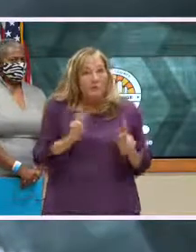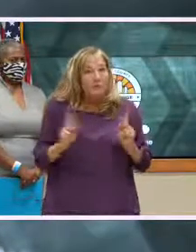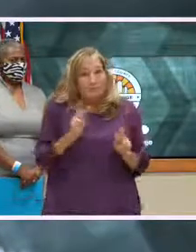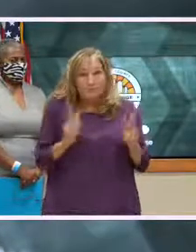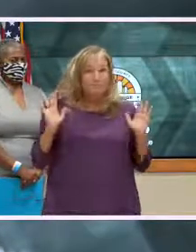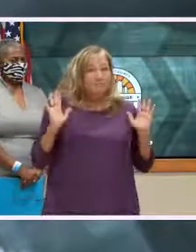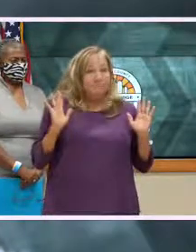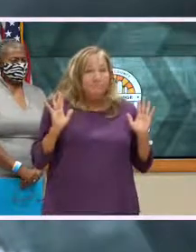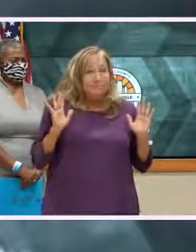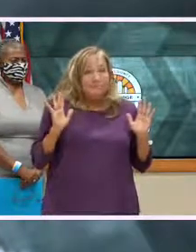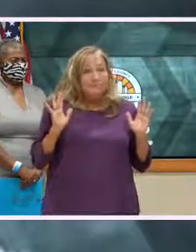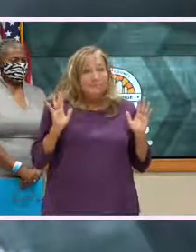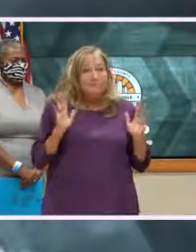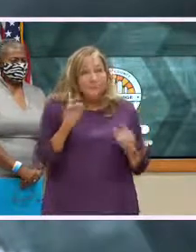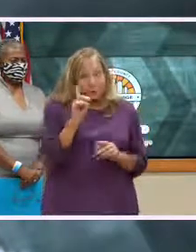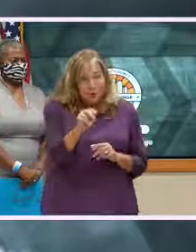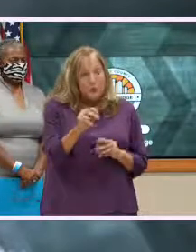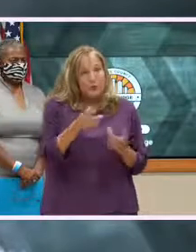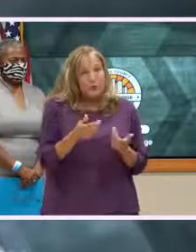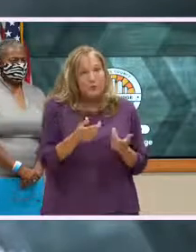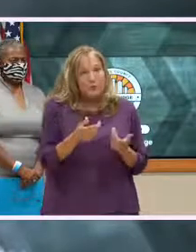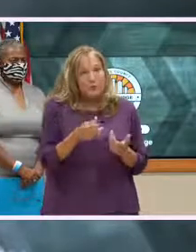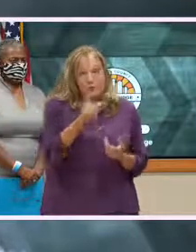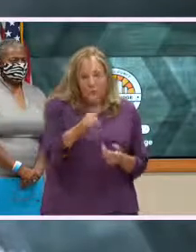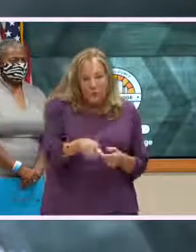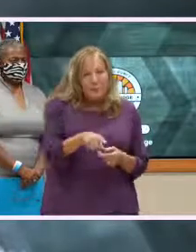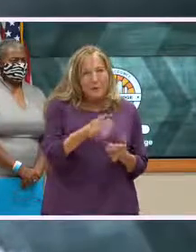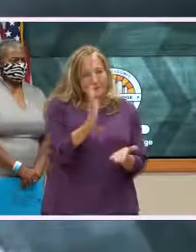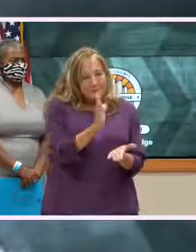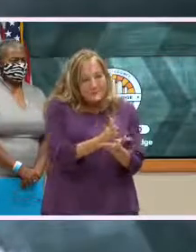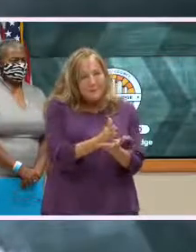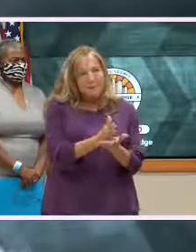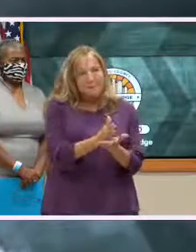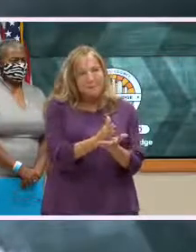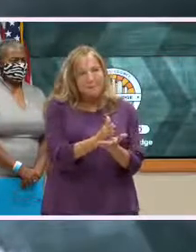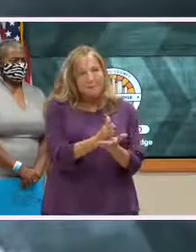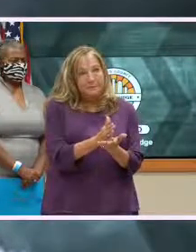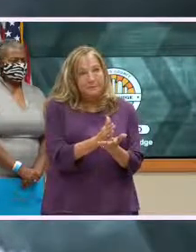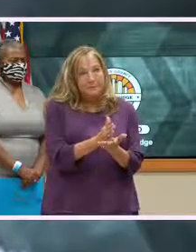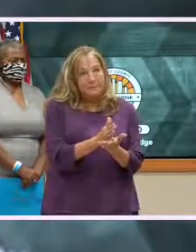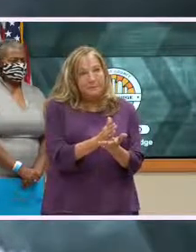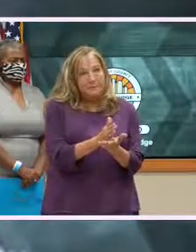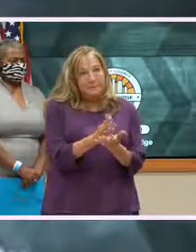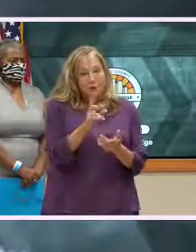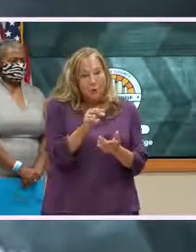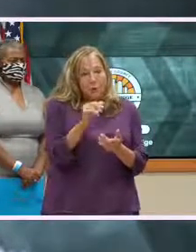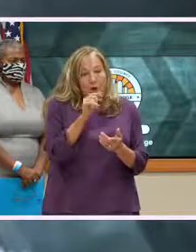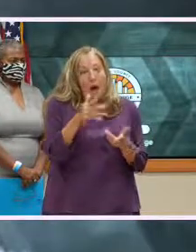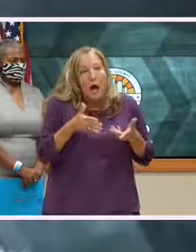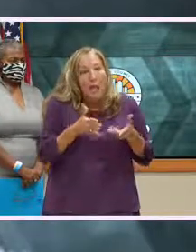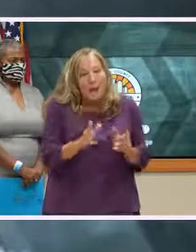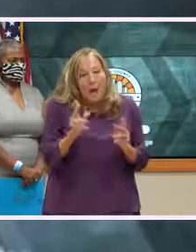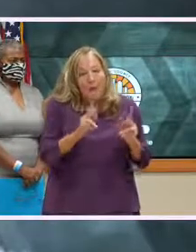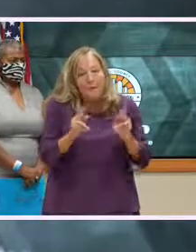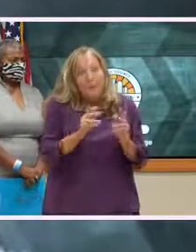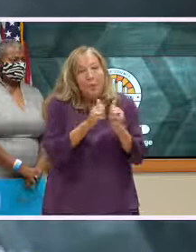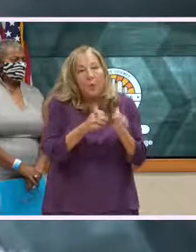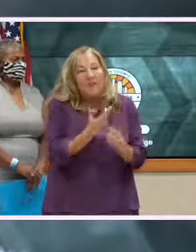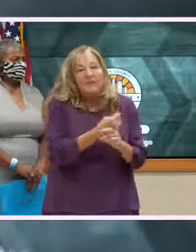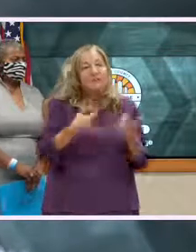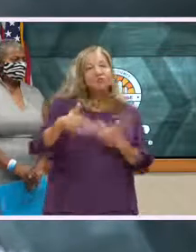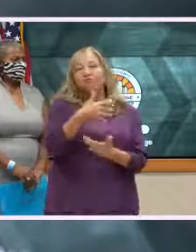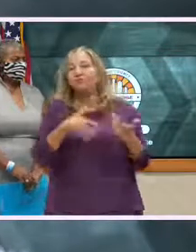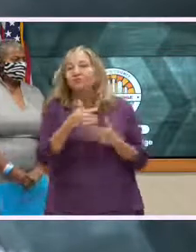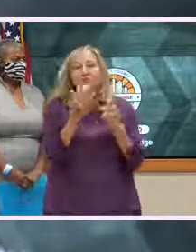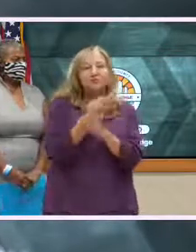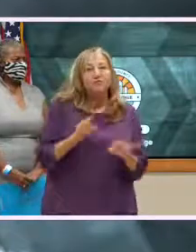we have got to draw a line there on enabling, and people who are not